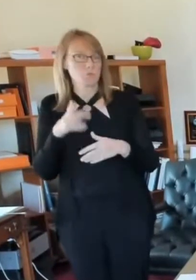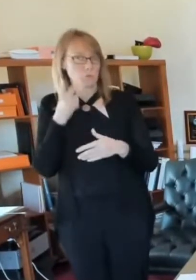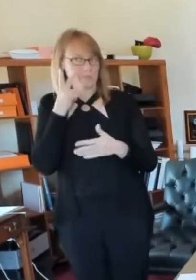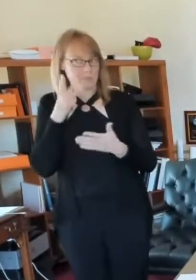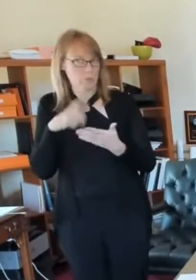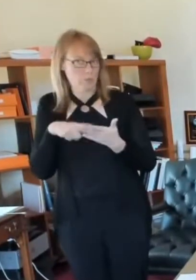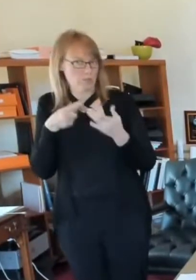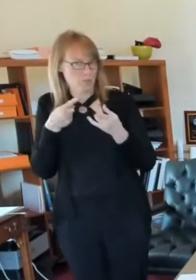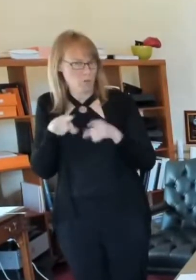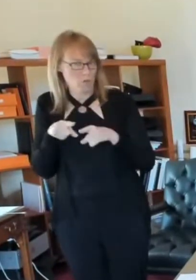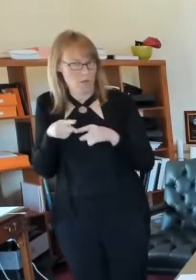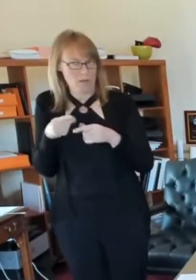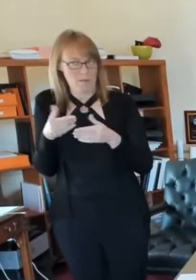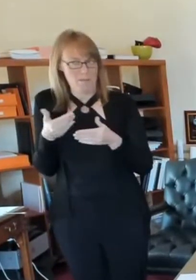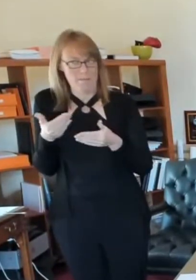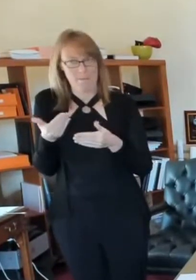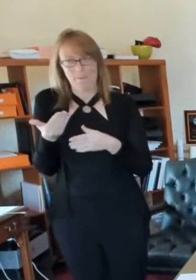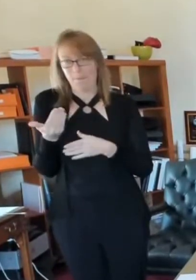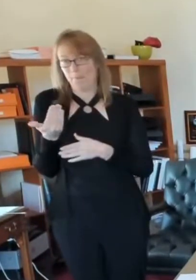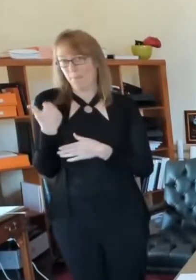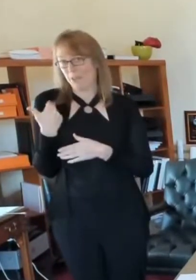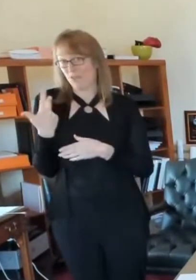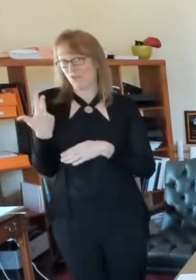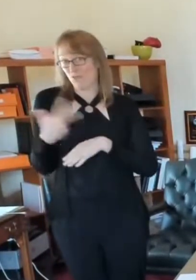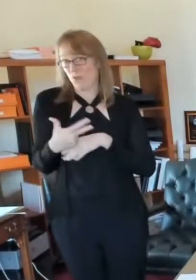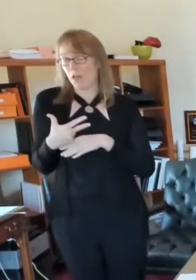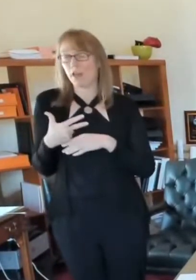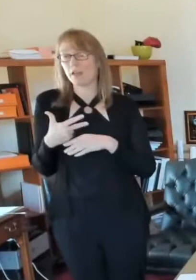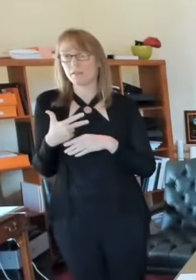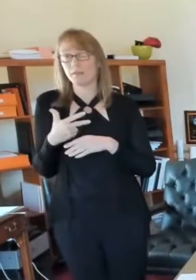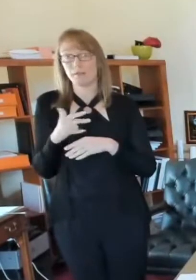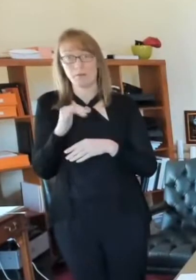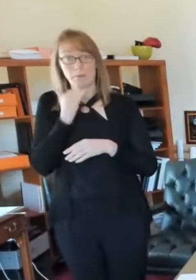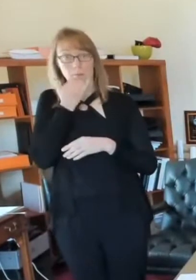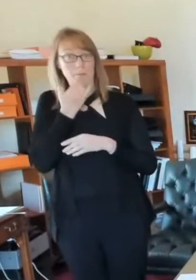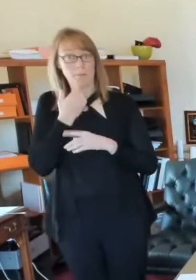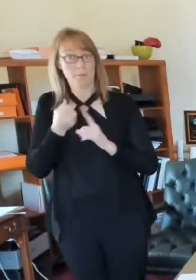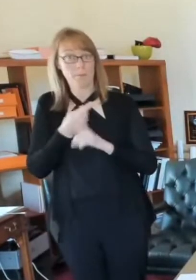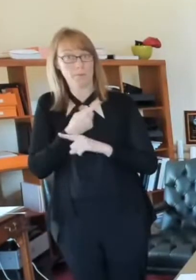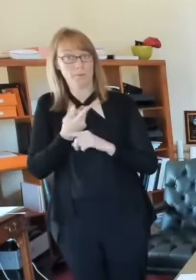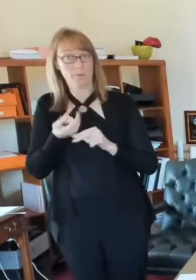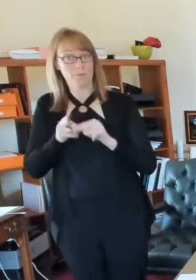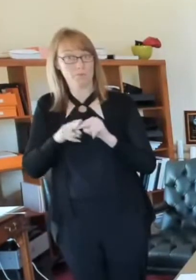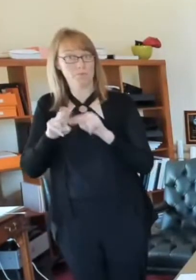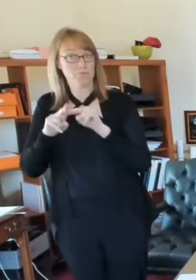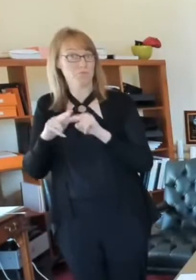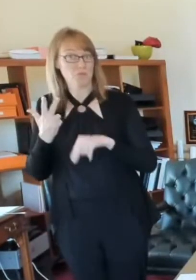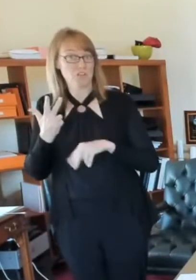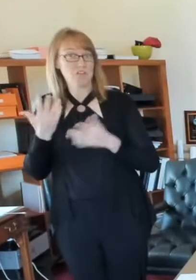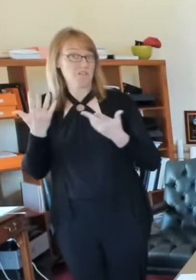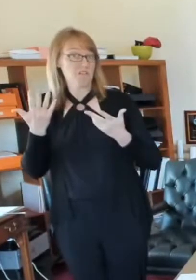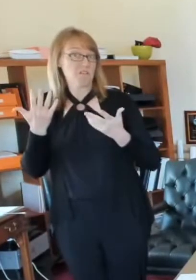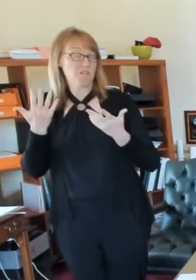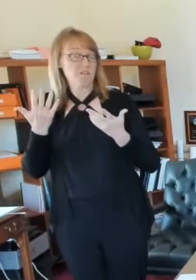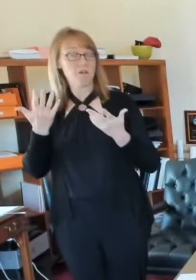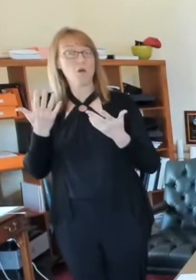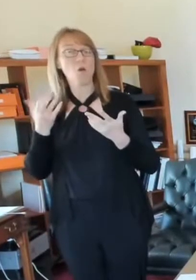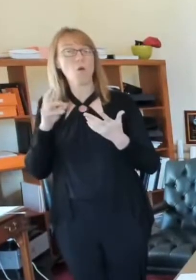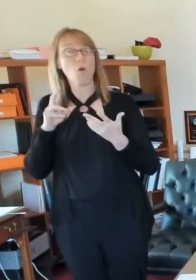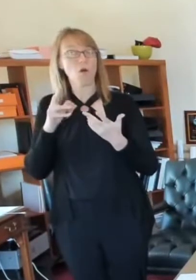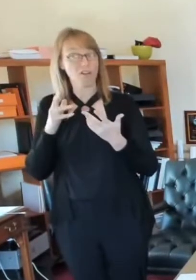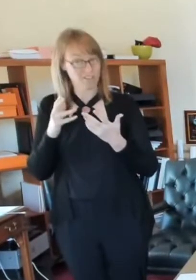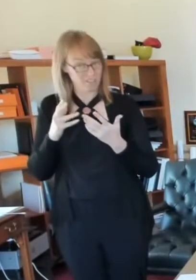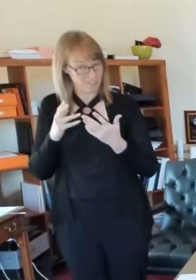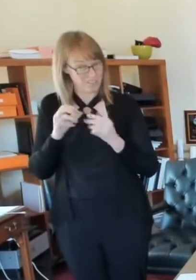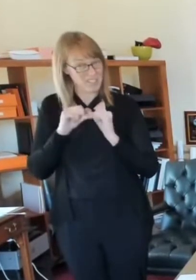we really have something going on here that is that we sure don't want to see. Unfortunately, we